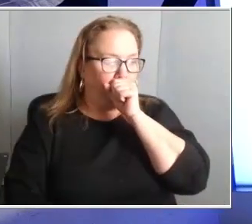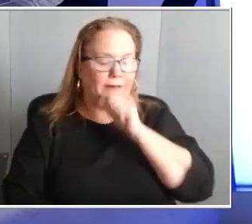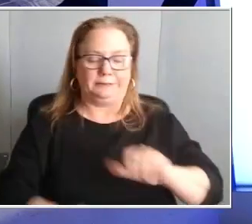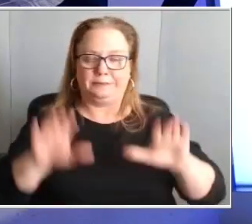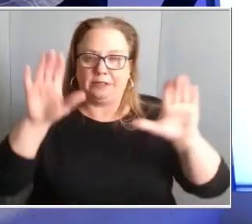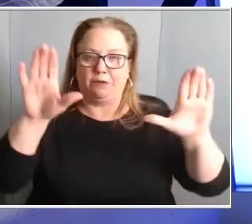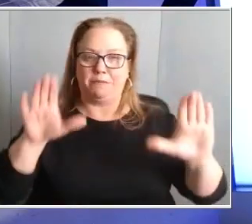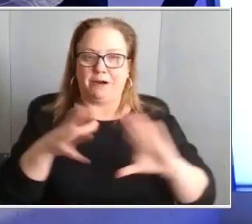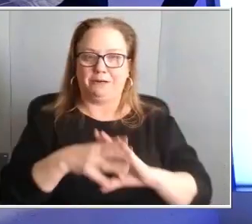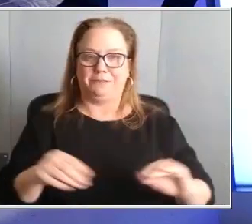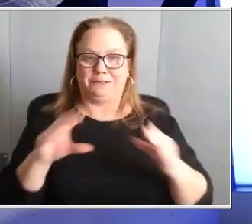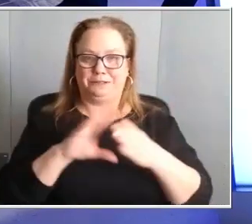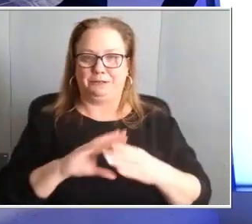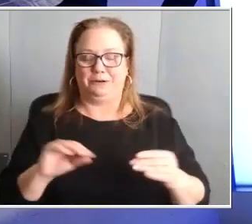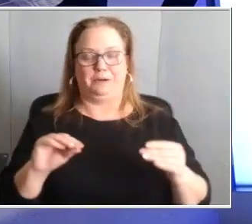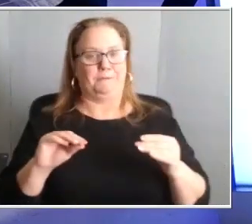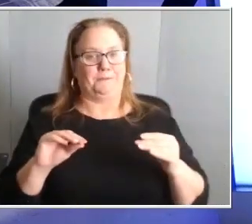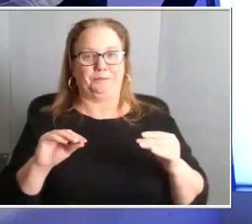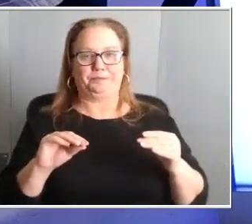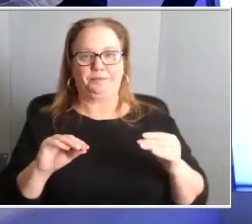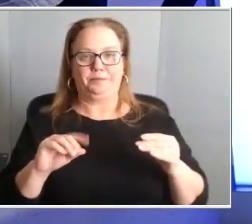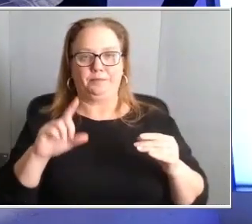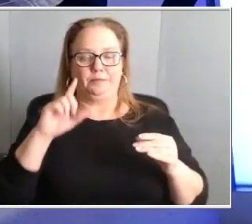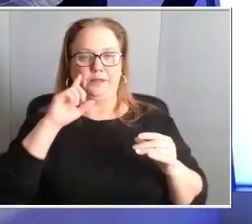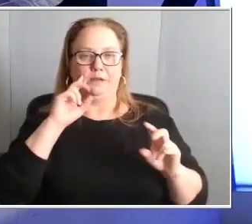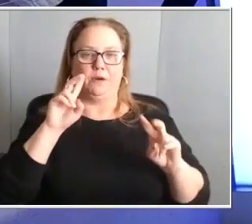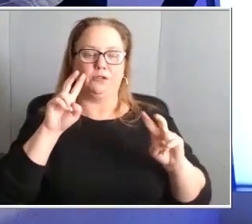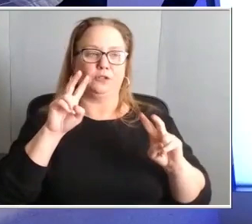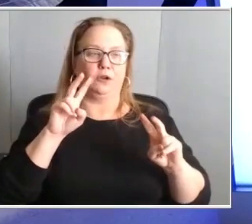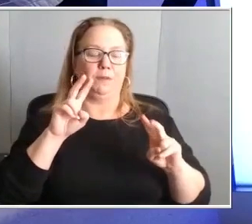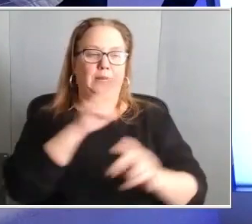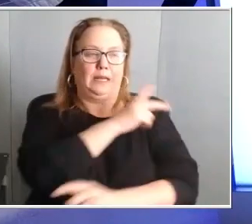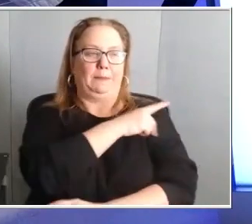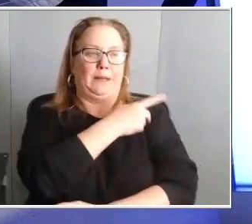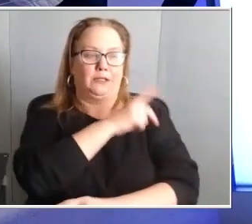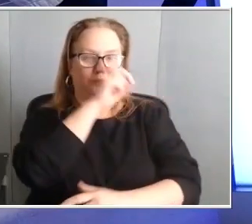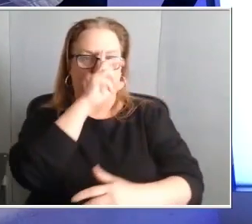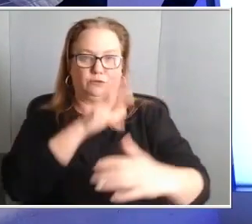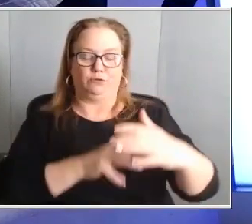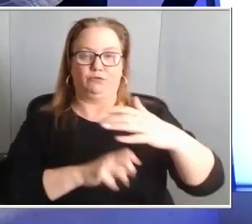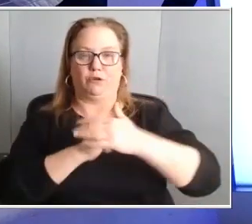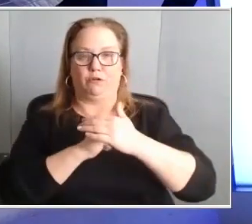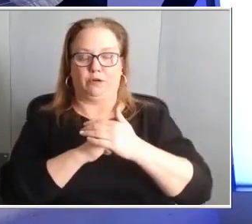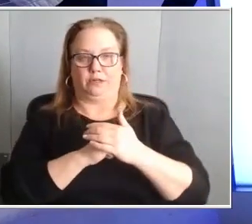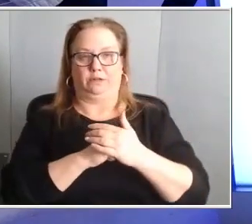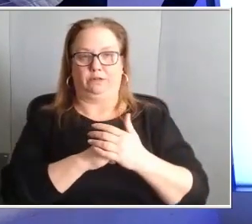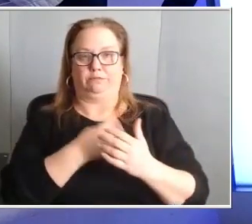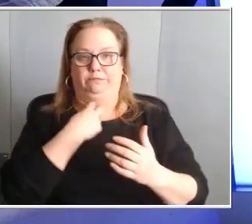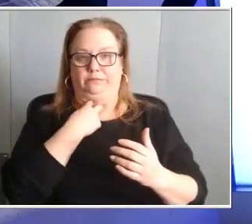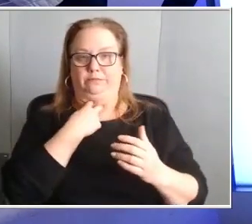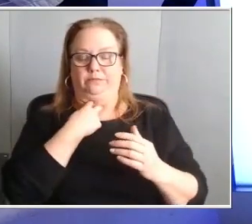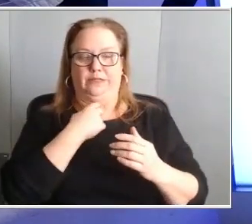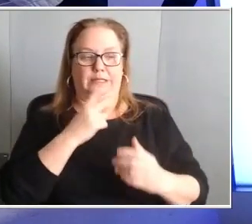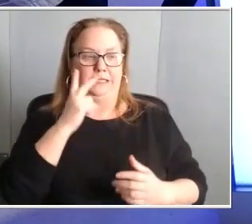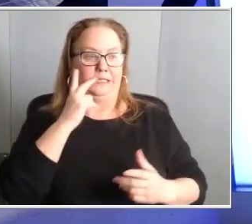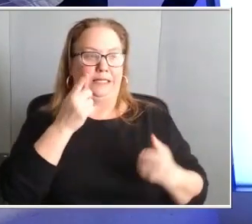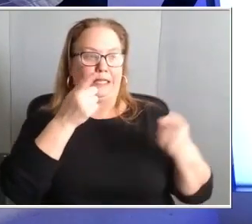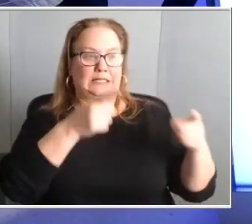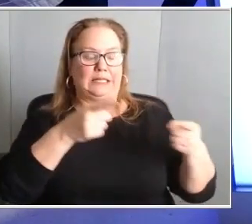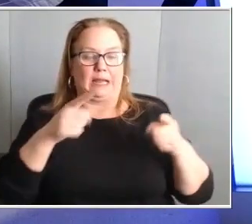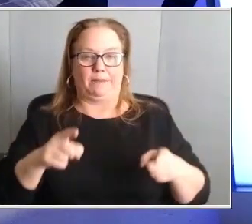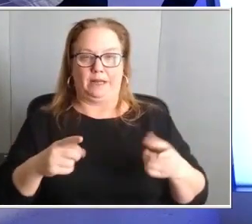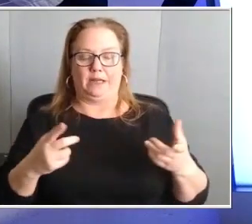think about, I watched so many patients stroke out. You could do nothing. To see this happening, wow,